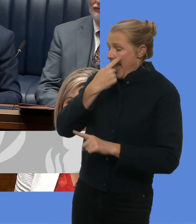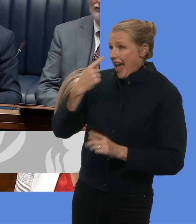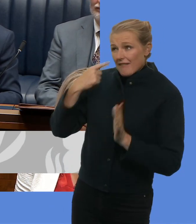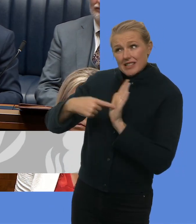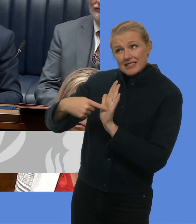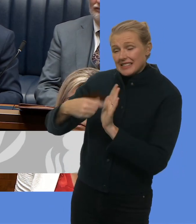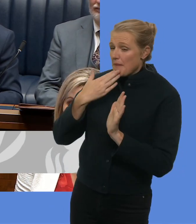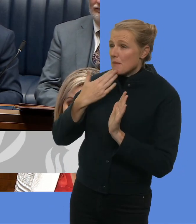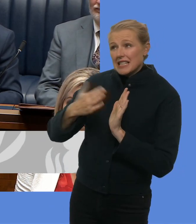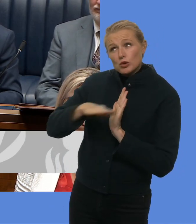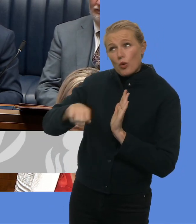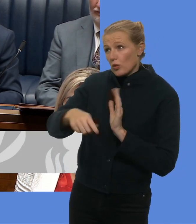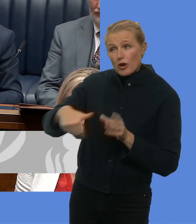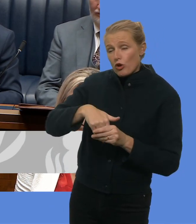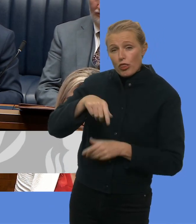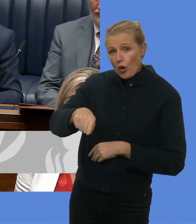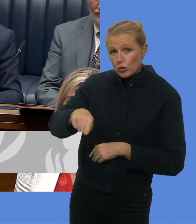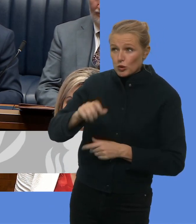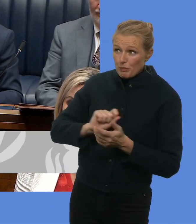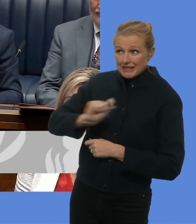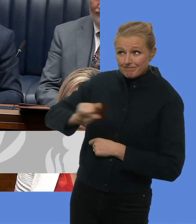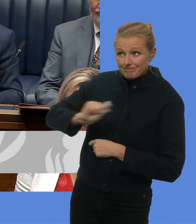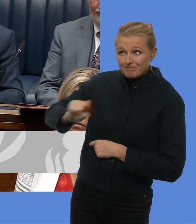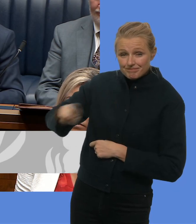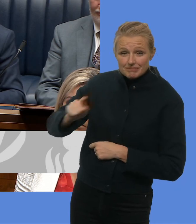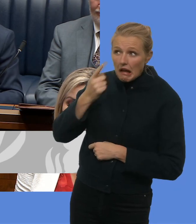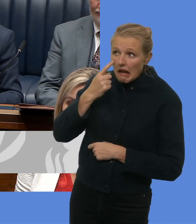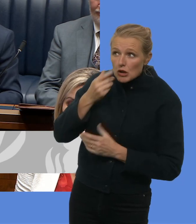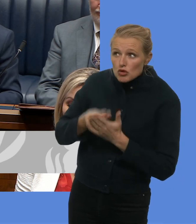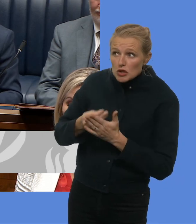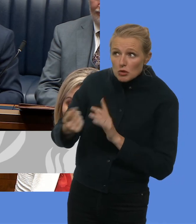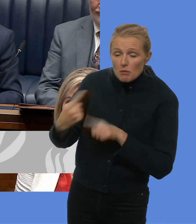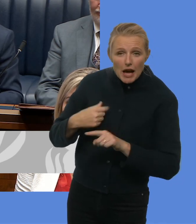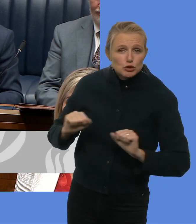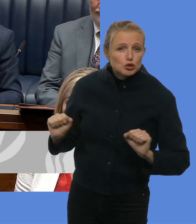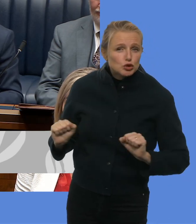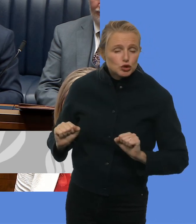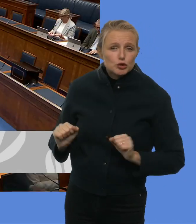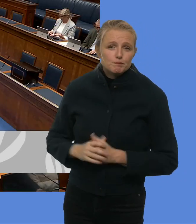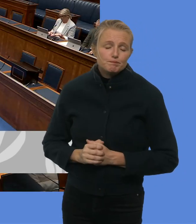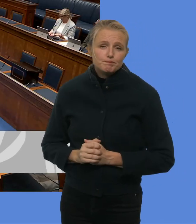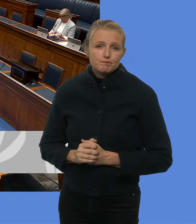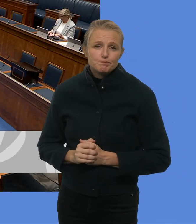their exemption, and we're awaiting clarification from the Treasury on this particular matter.